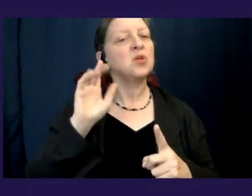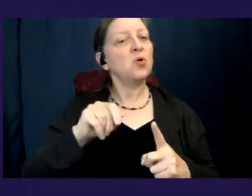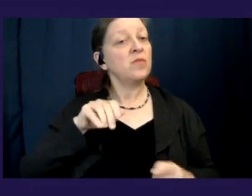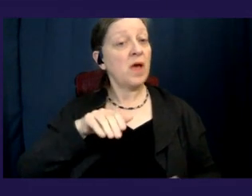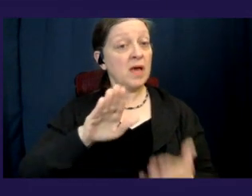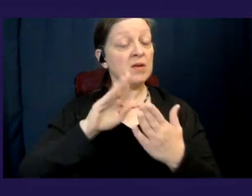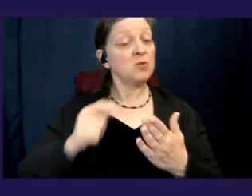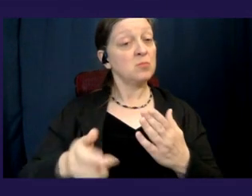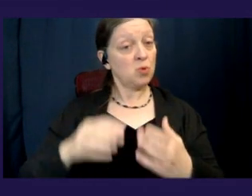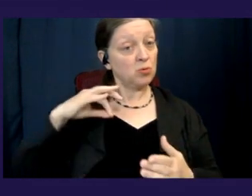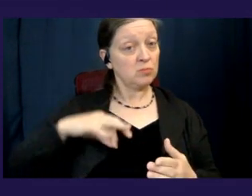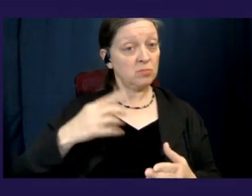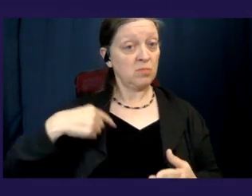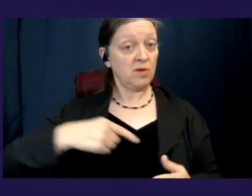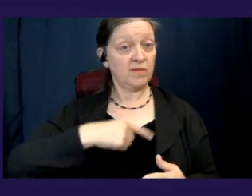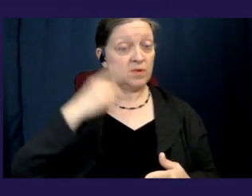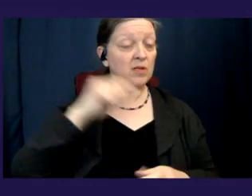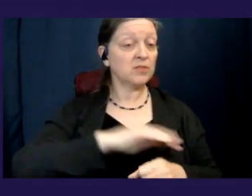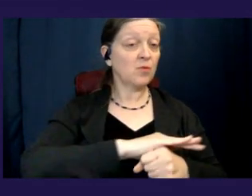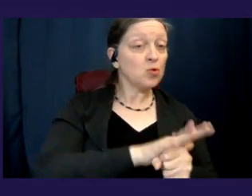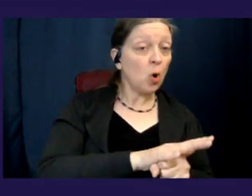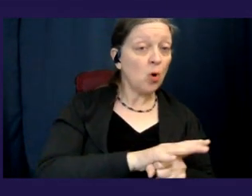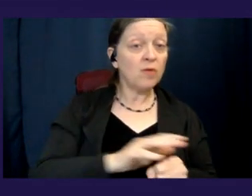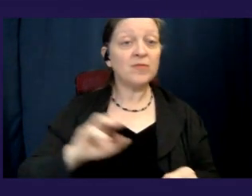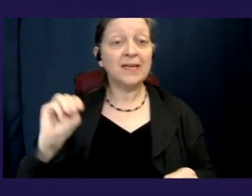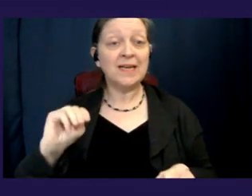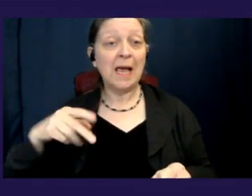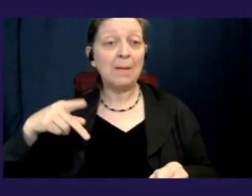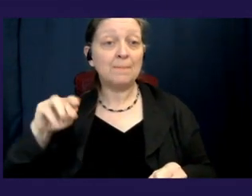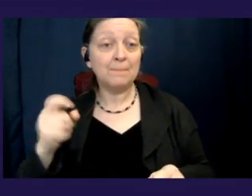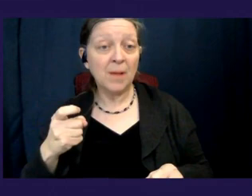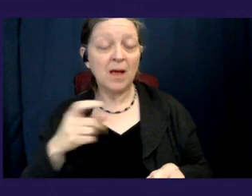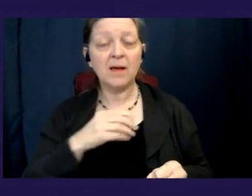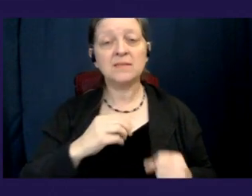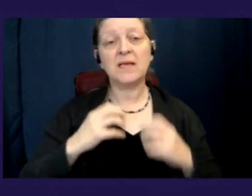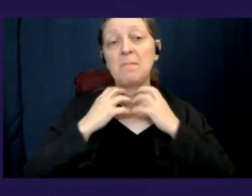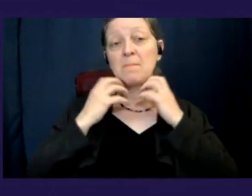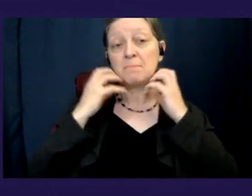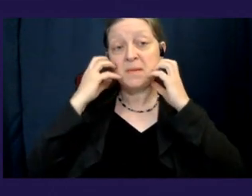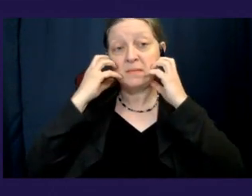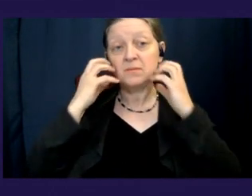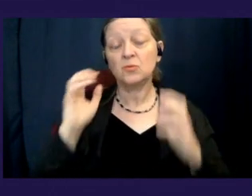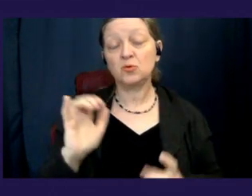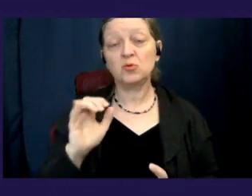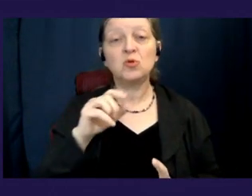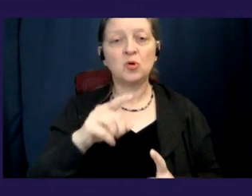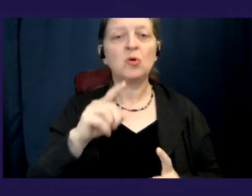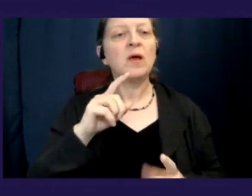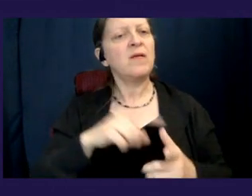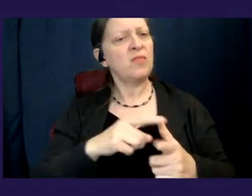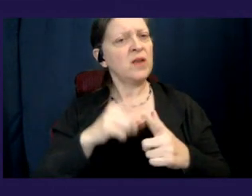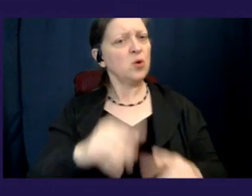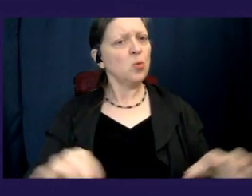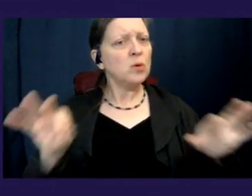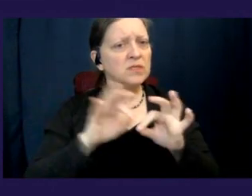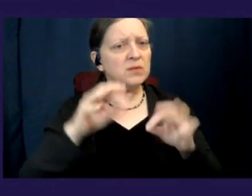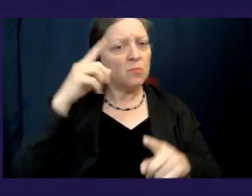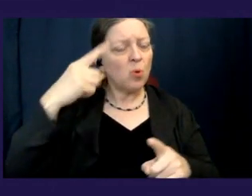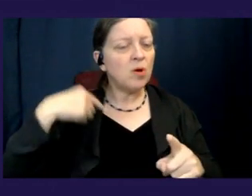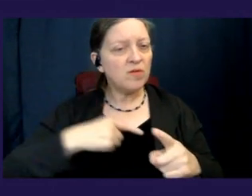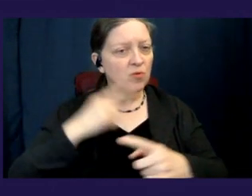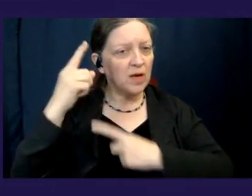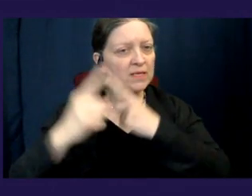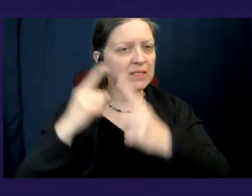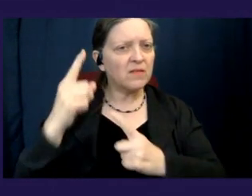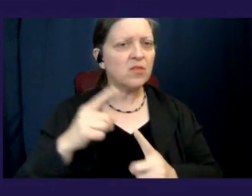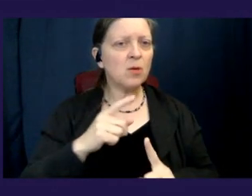was important to think about how the messages were delivered and who delivered the messages. So we knew it was important to go to those